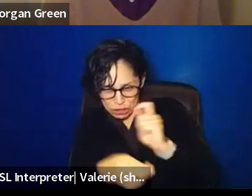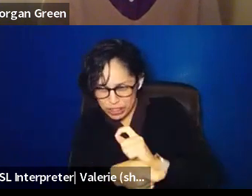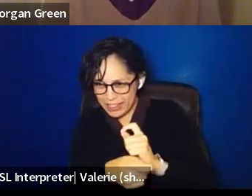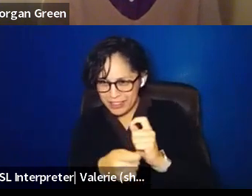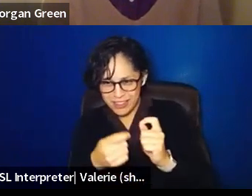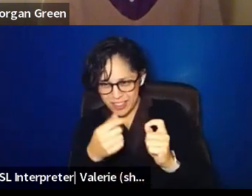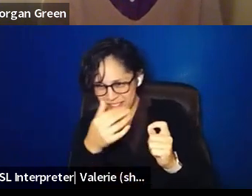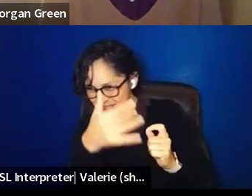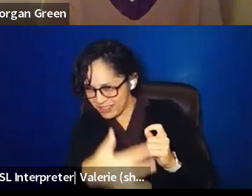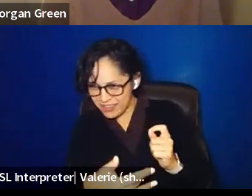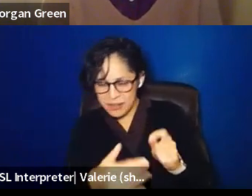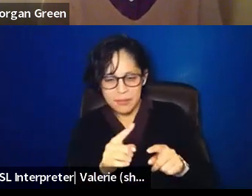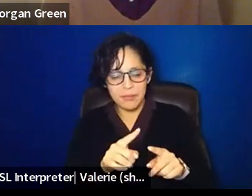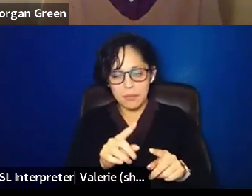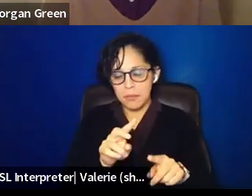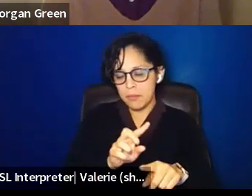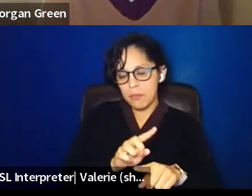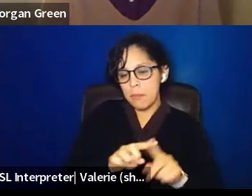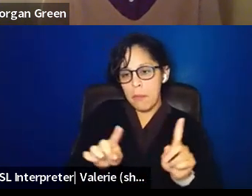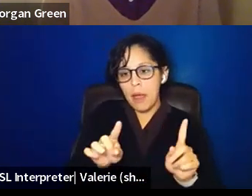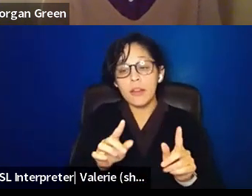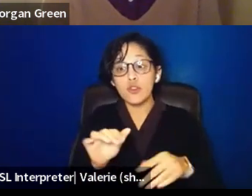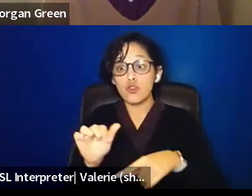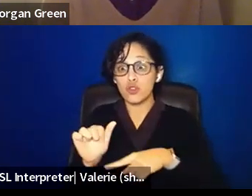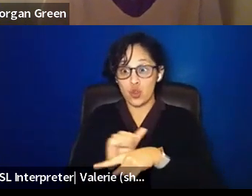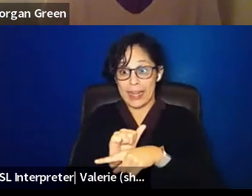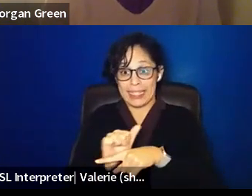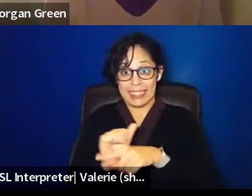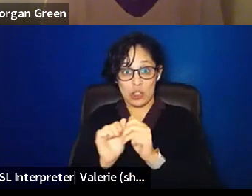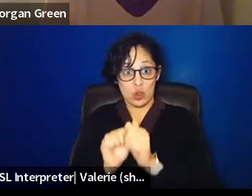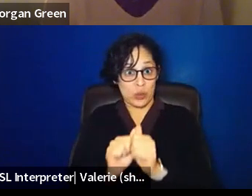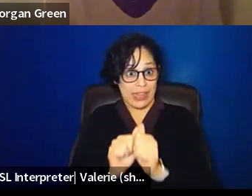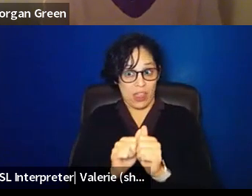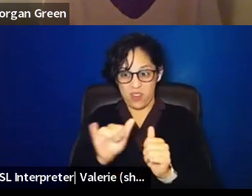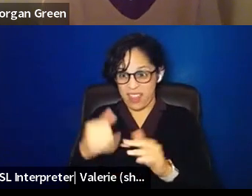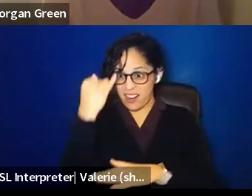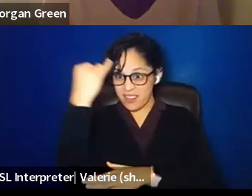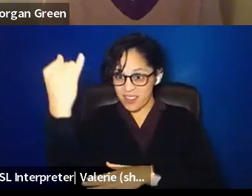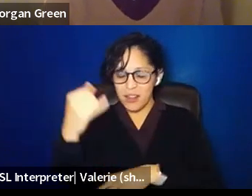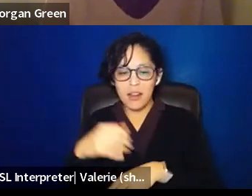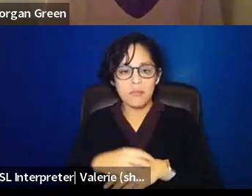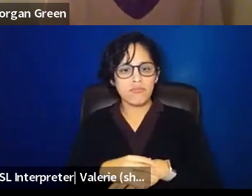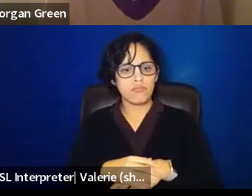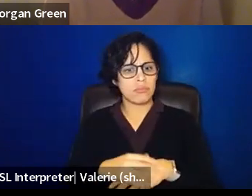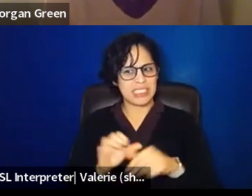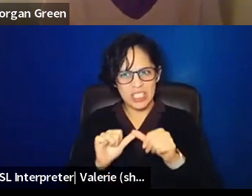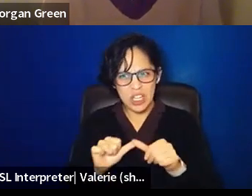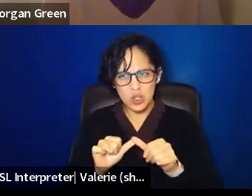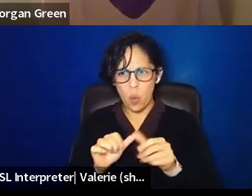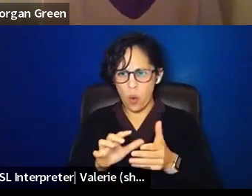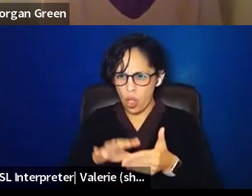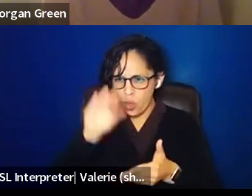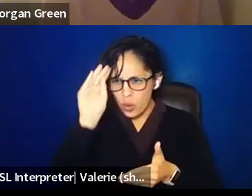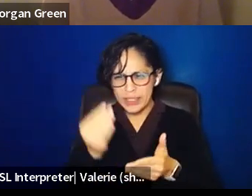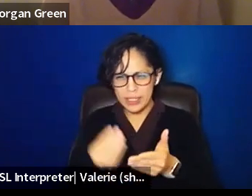years. But the idea of training together and that commitment to learning and growing,